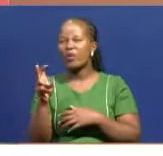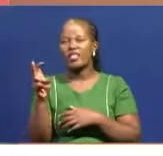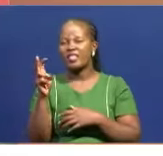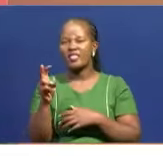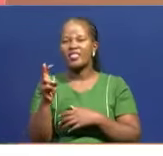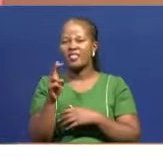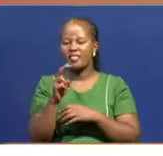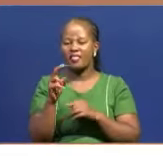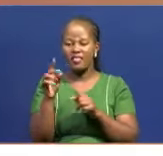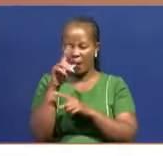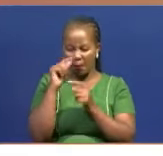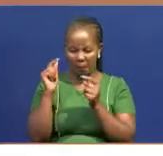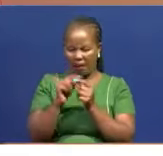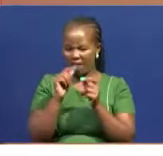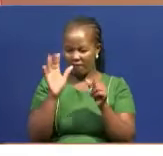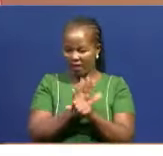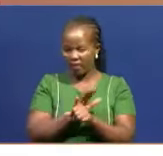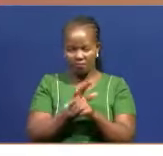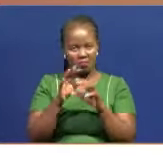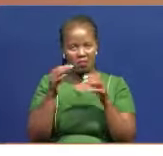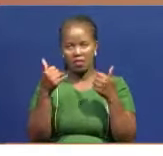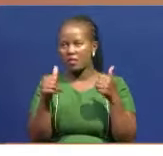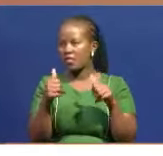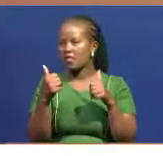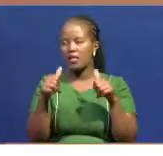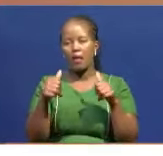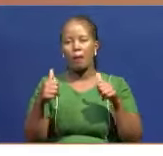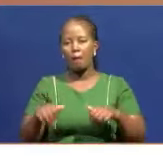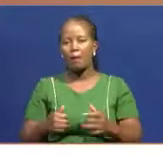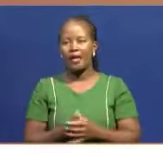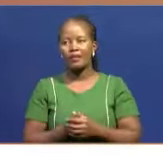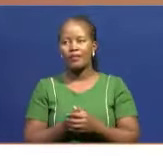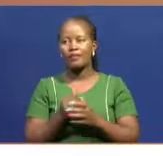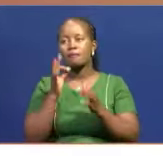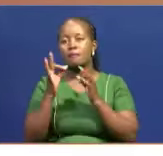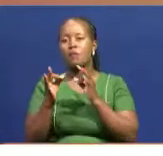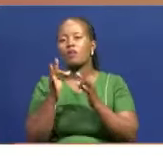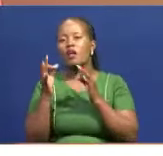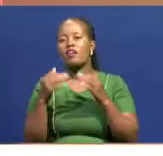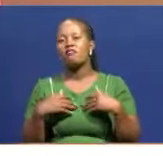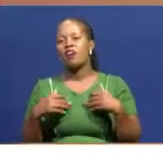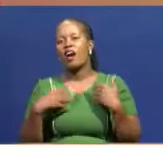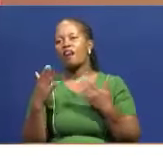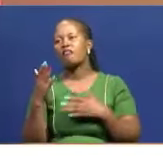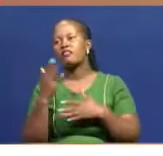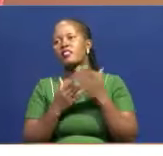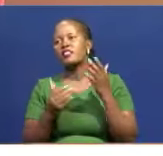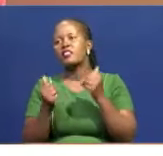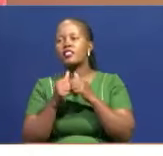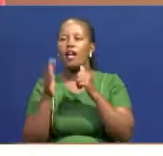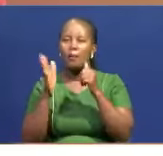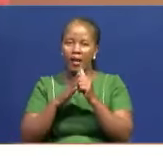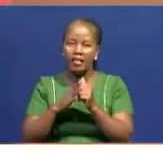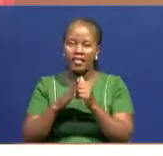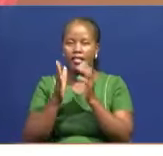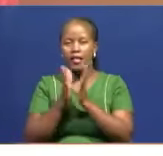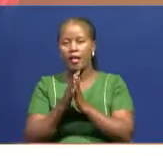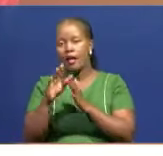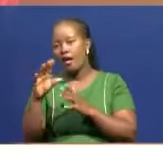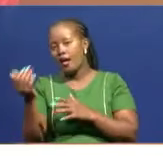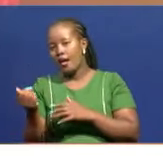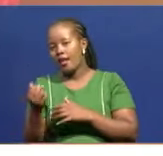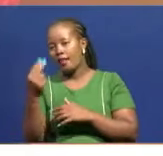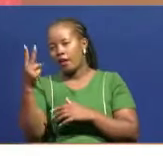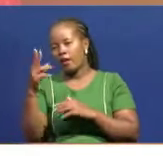product. You imagine putting a prop who's 19 up against a 29-year-old prop who's now fused as an